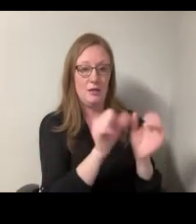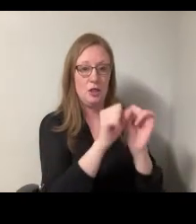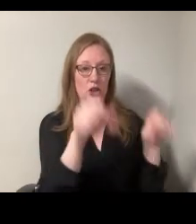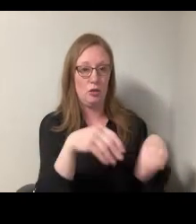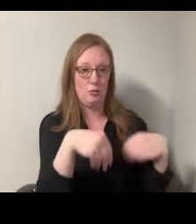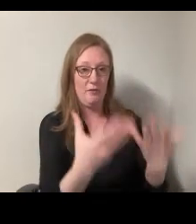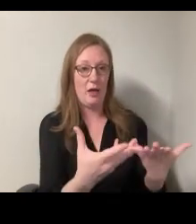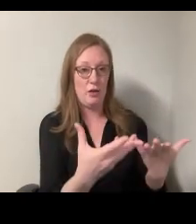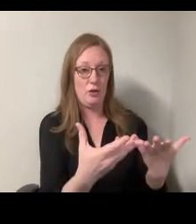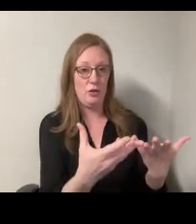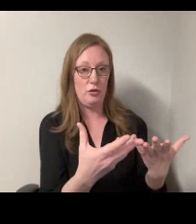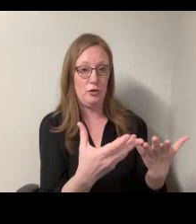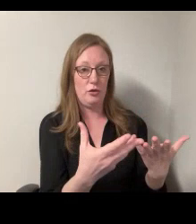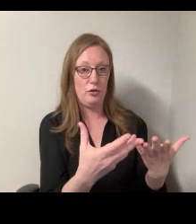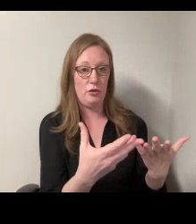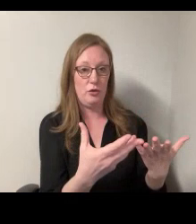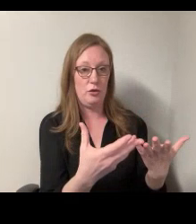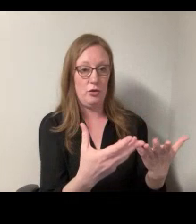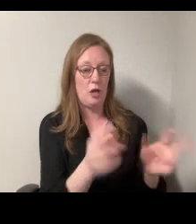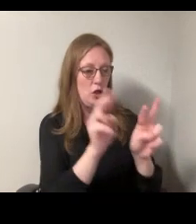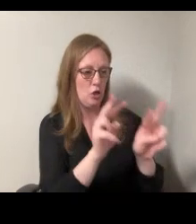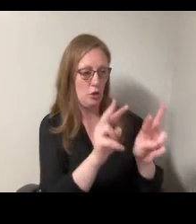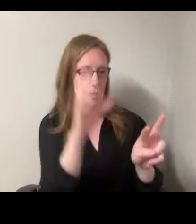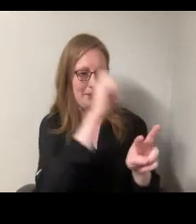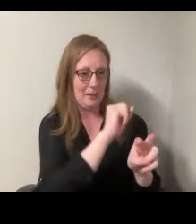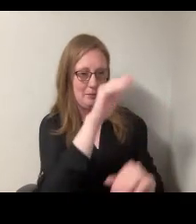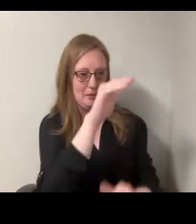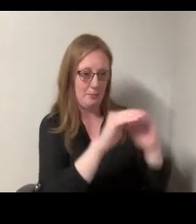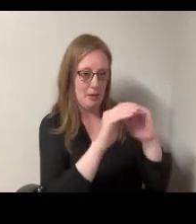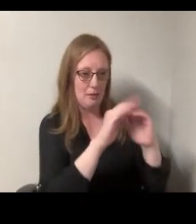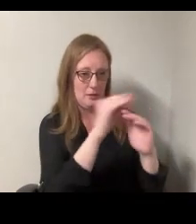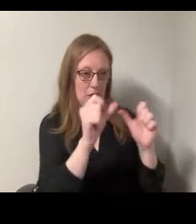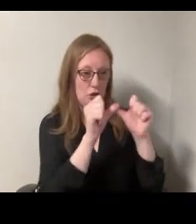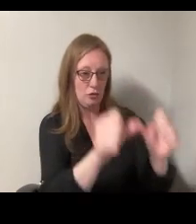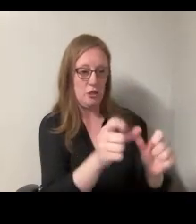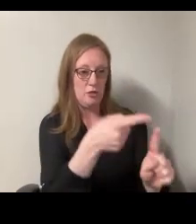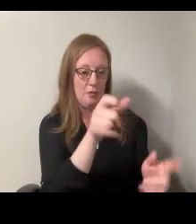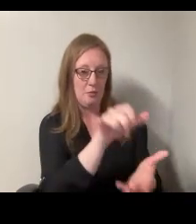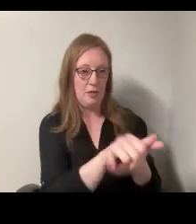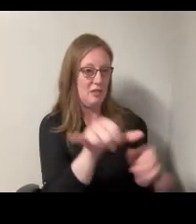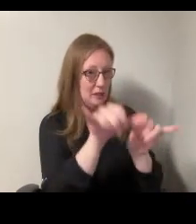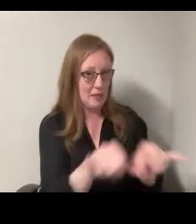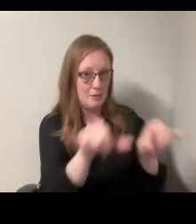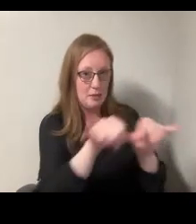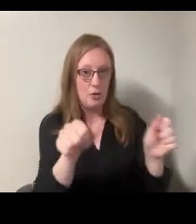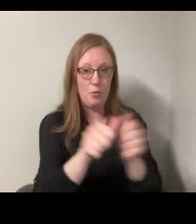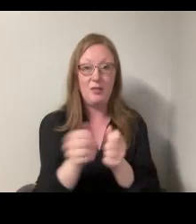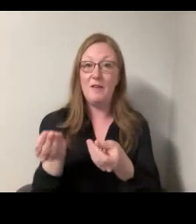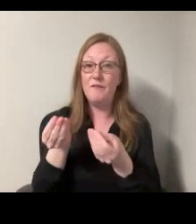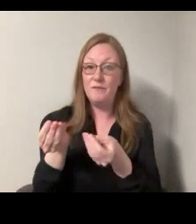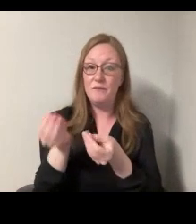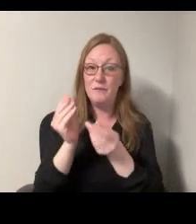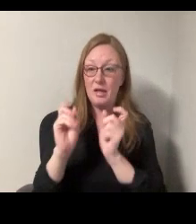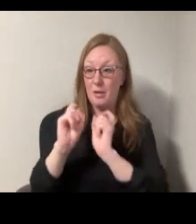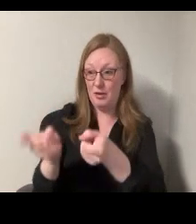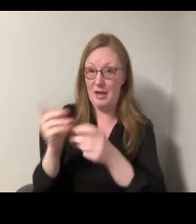providers and look at estimating capacities and duration from the same thing with the feeding people. All